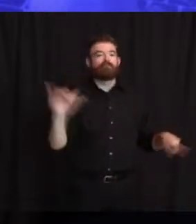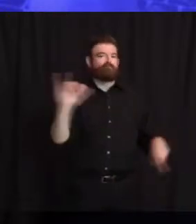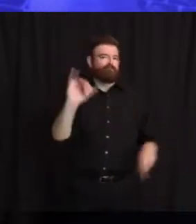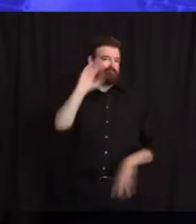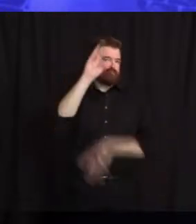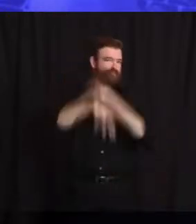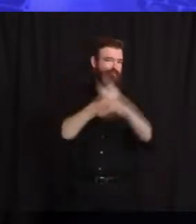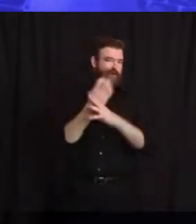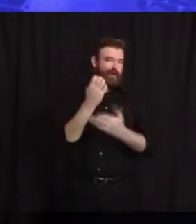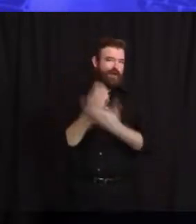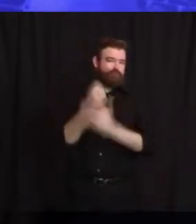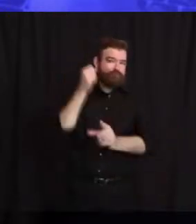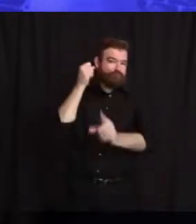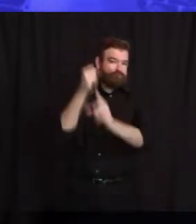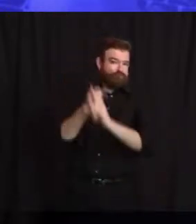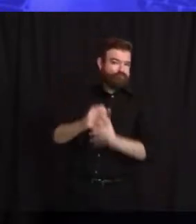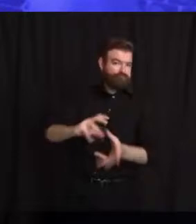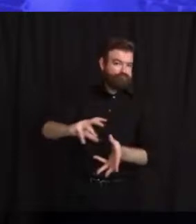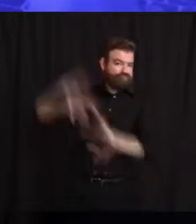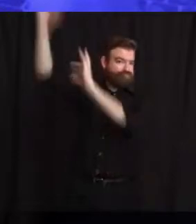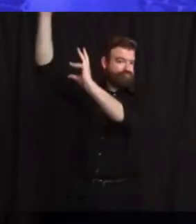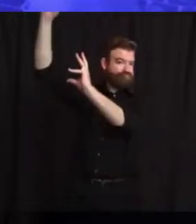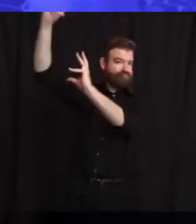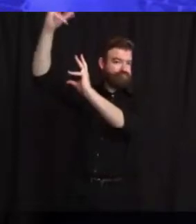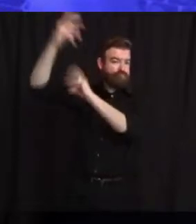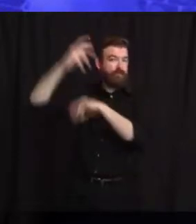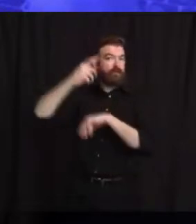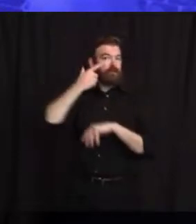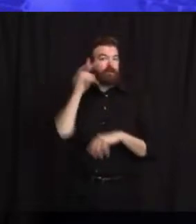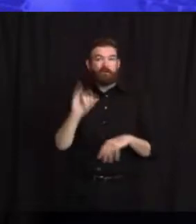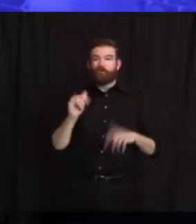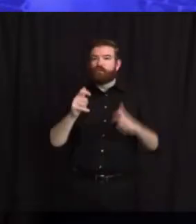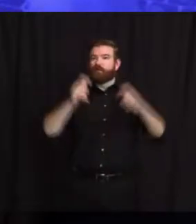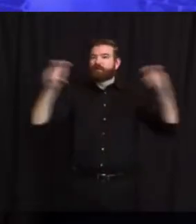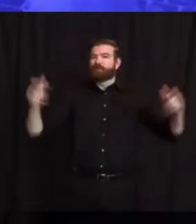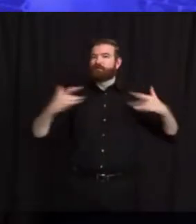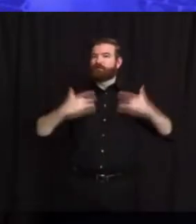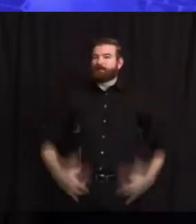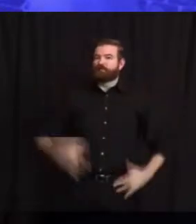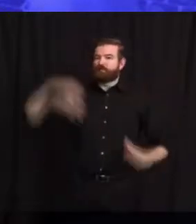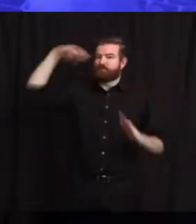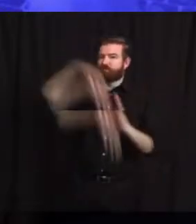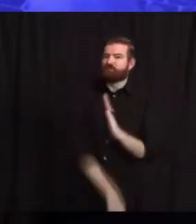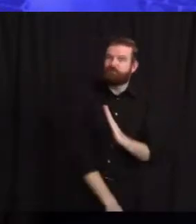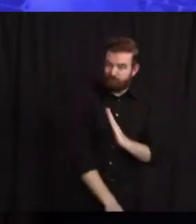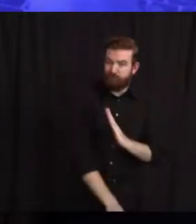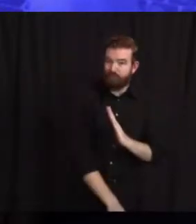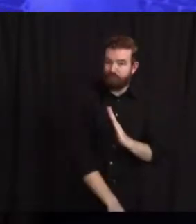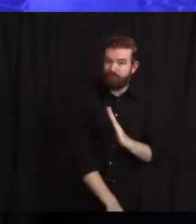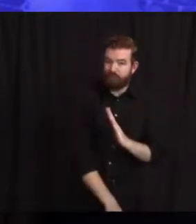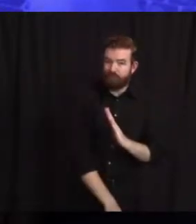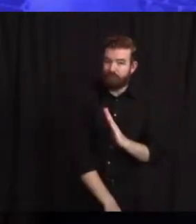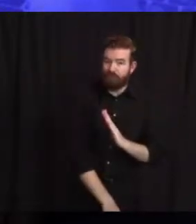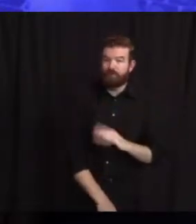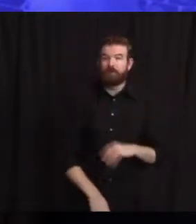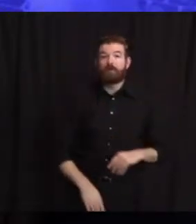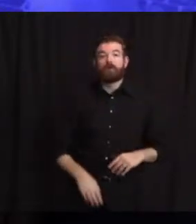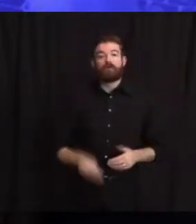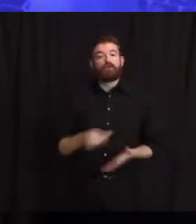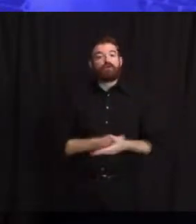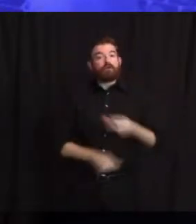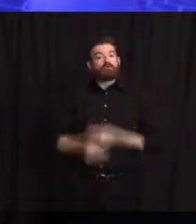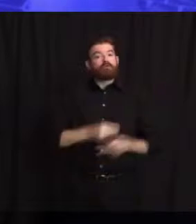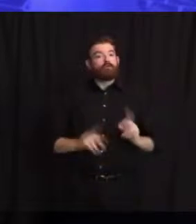Depression. That's what we at Treasury have been dealing with behind the scenes for several months now. New Jersey is not